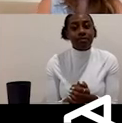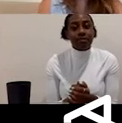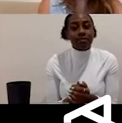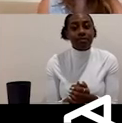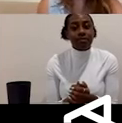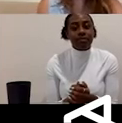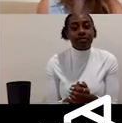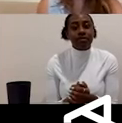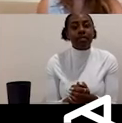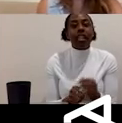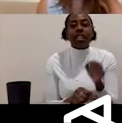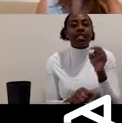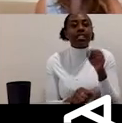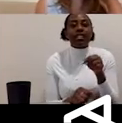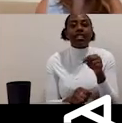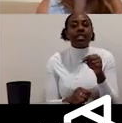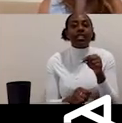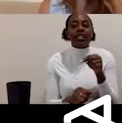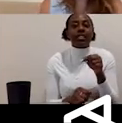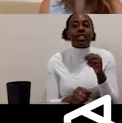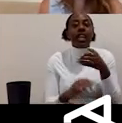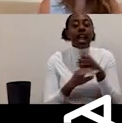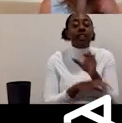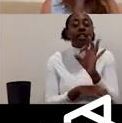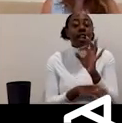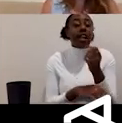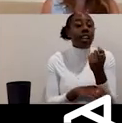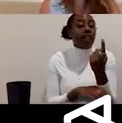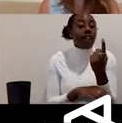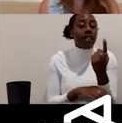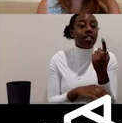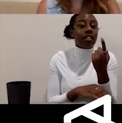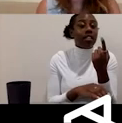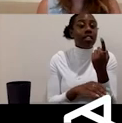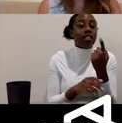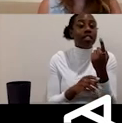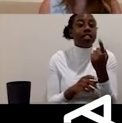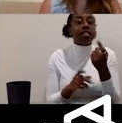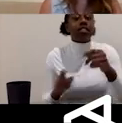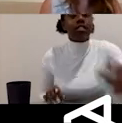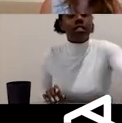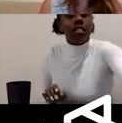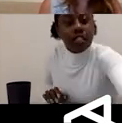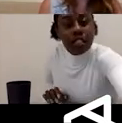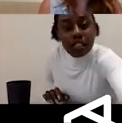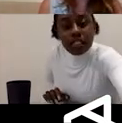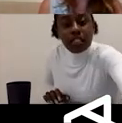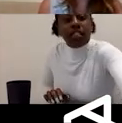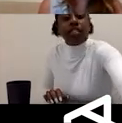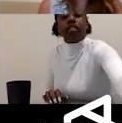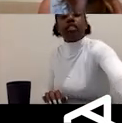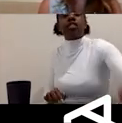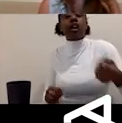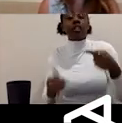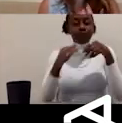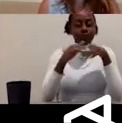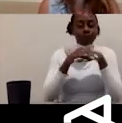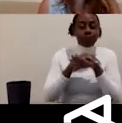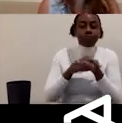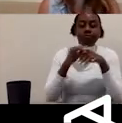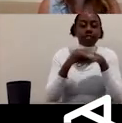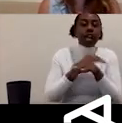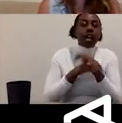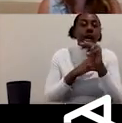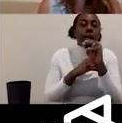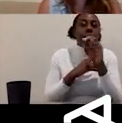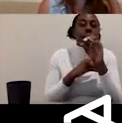So this is, you know, after 9/11, going into infiltrating mosques and spying on Muslim Americans mainly. There's one like kind of